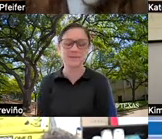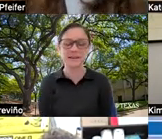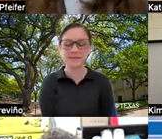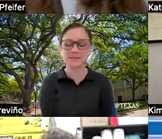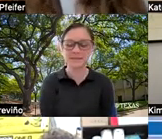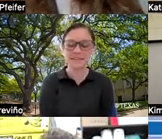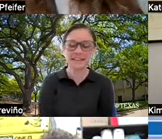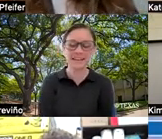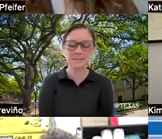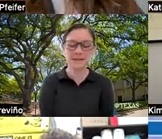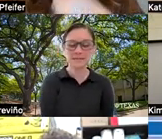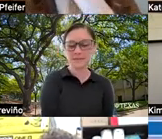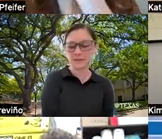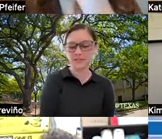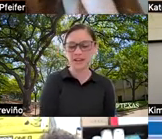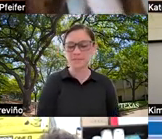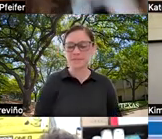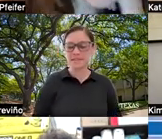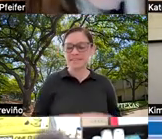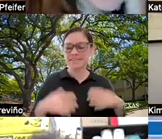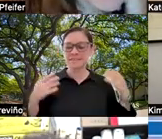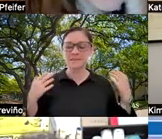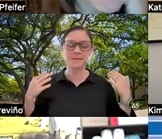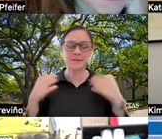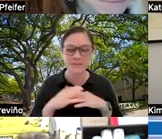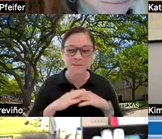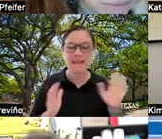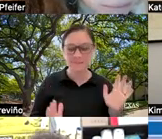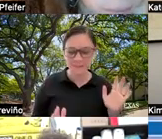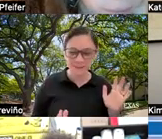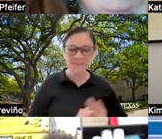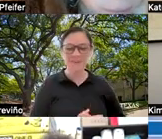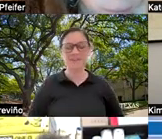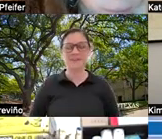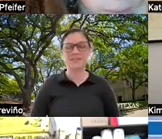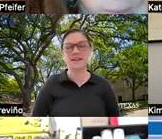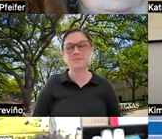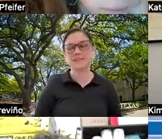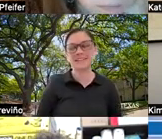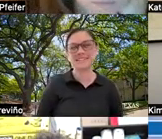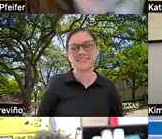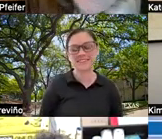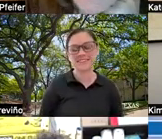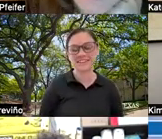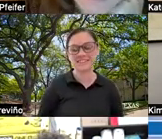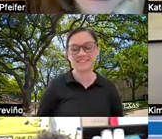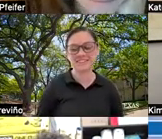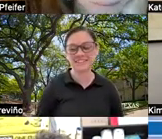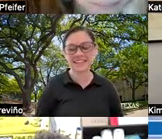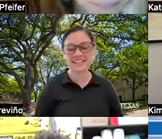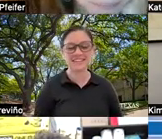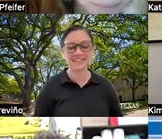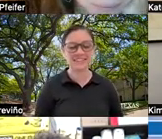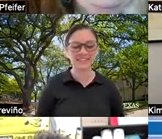you of your first job. This could be your first job ever or your first job related to early